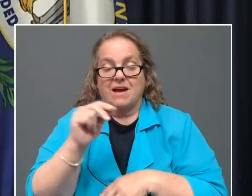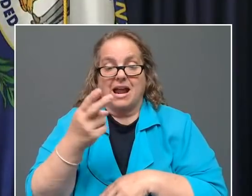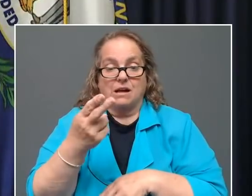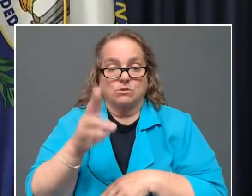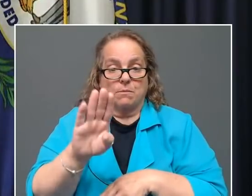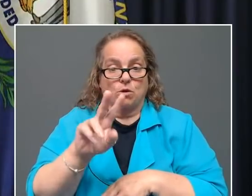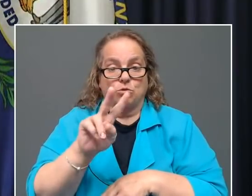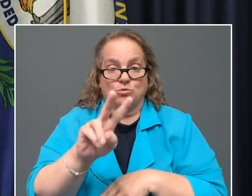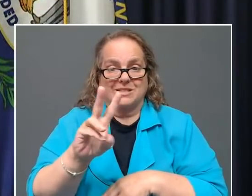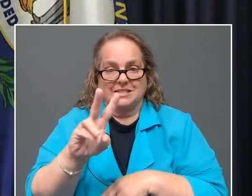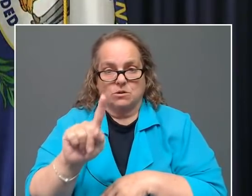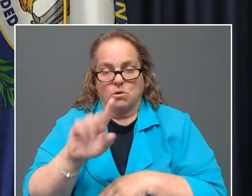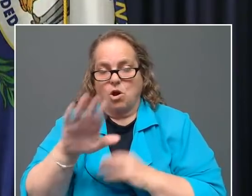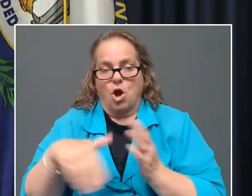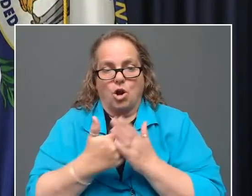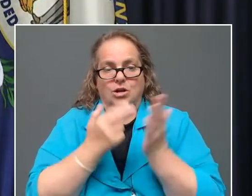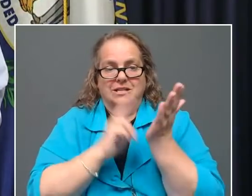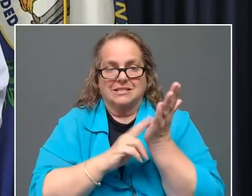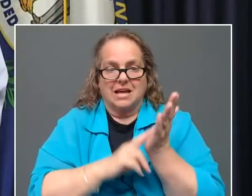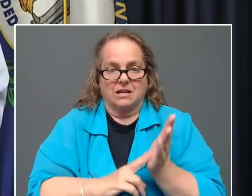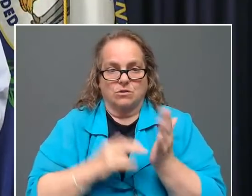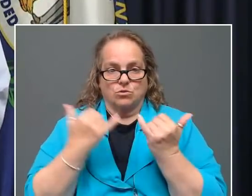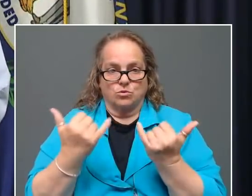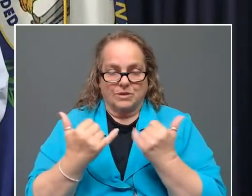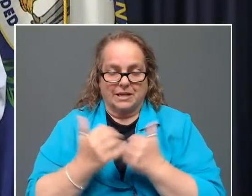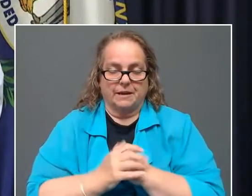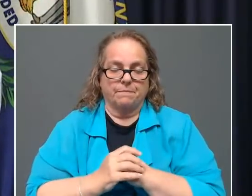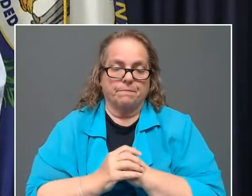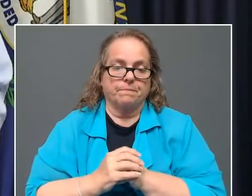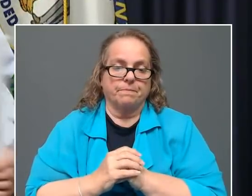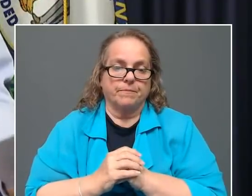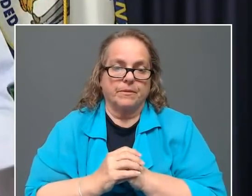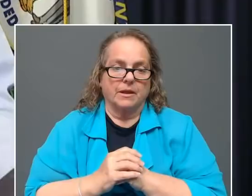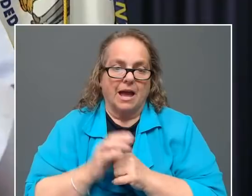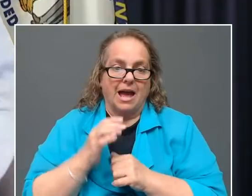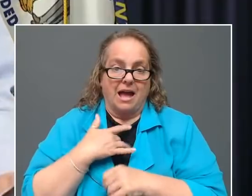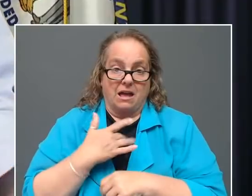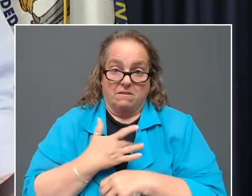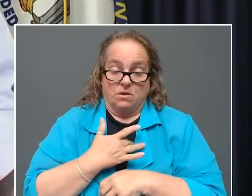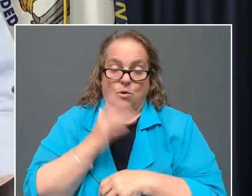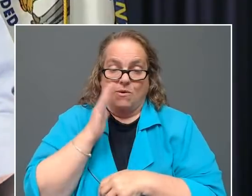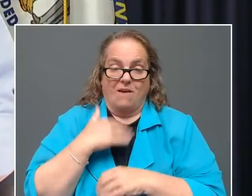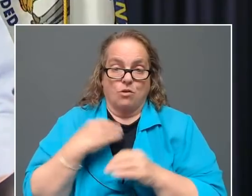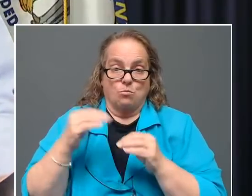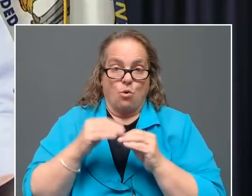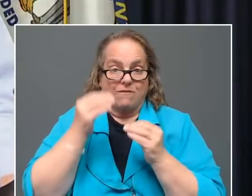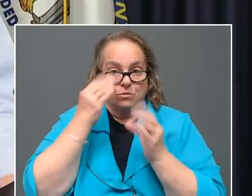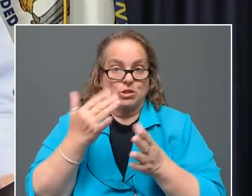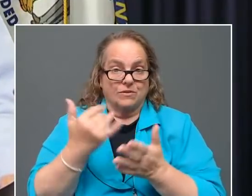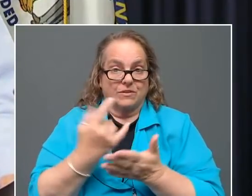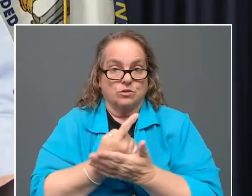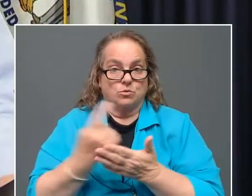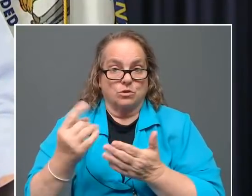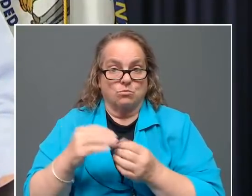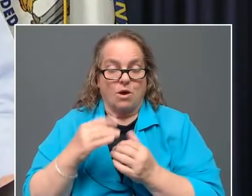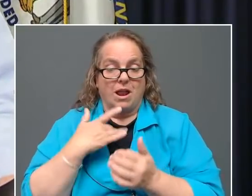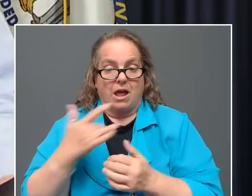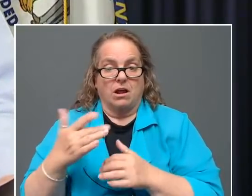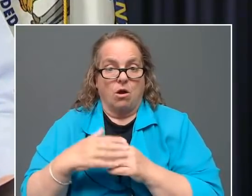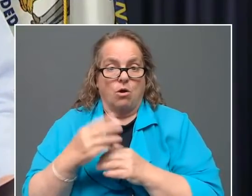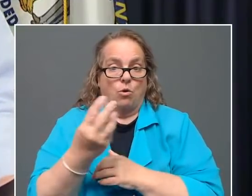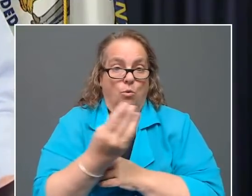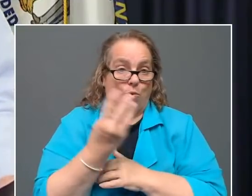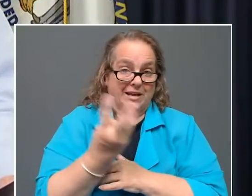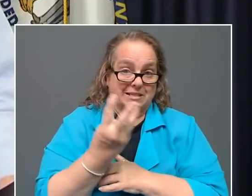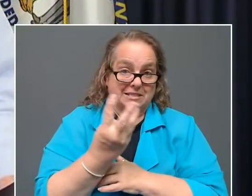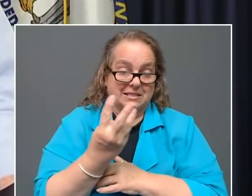all signed into law today. I believe that we're going to have more information this week, most likely on Wednesday and